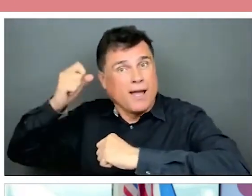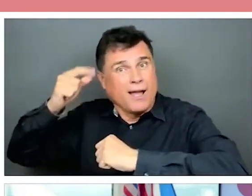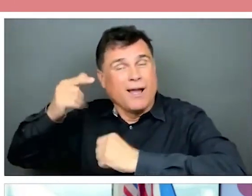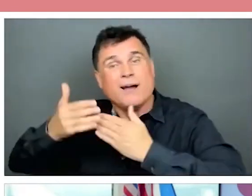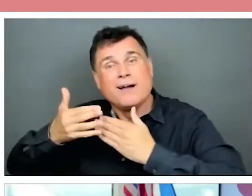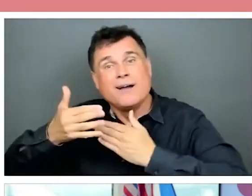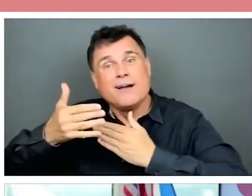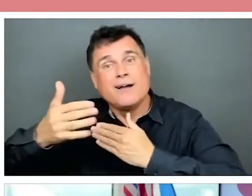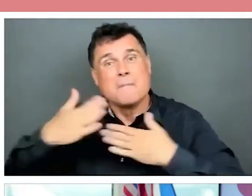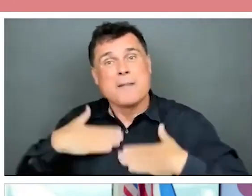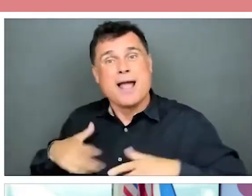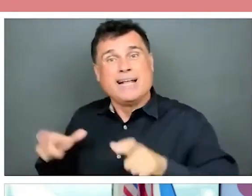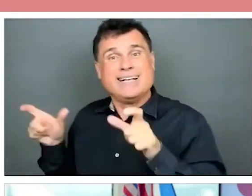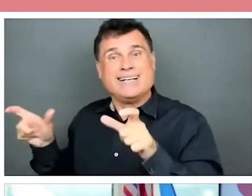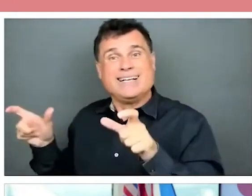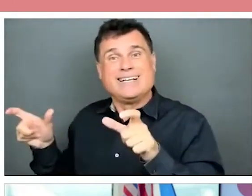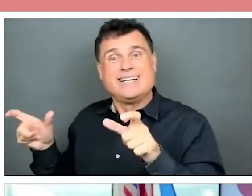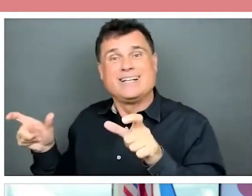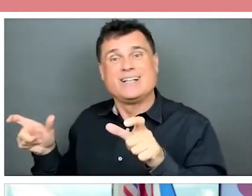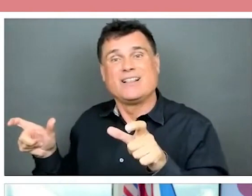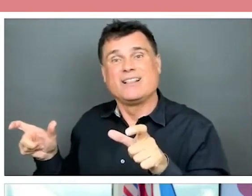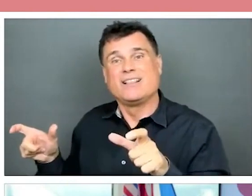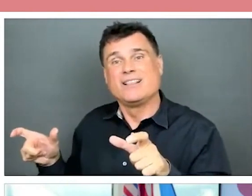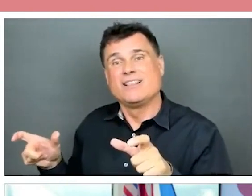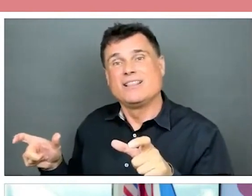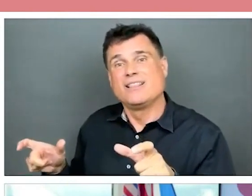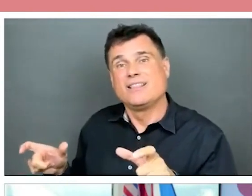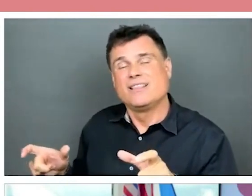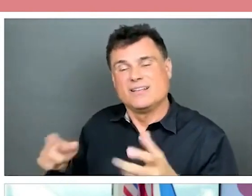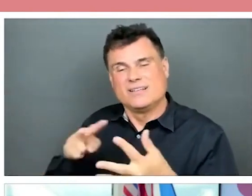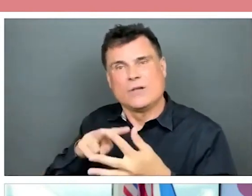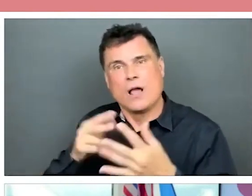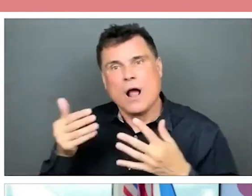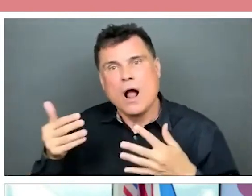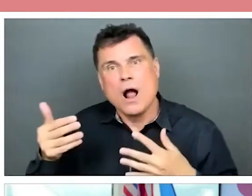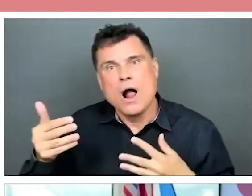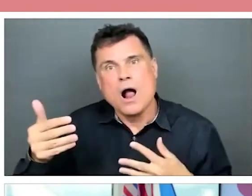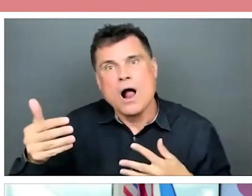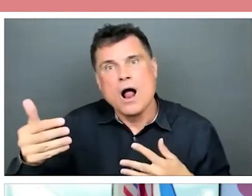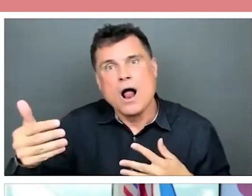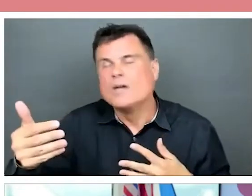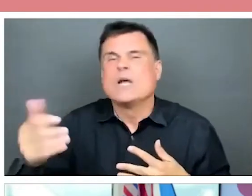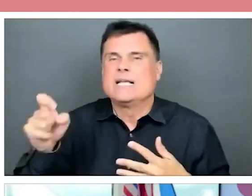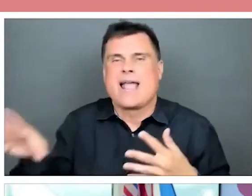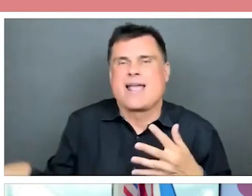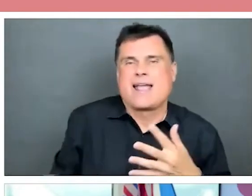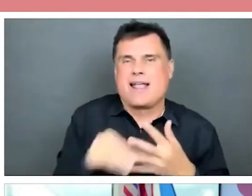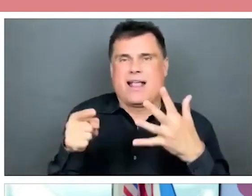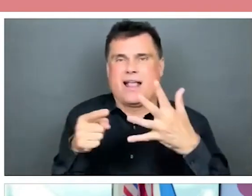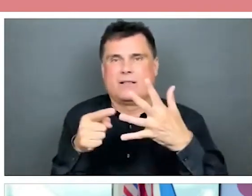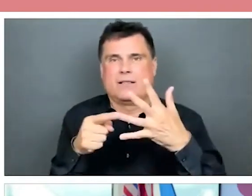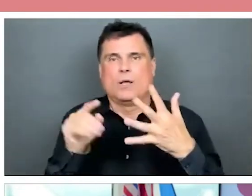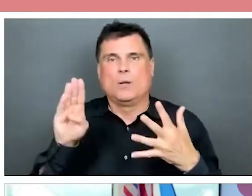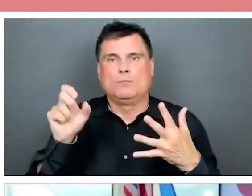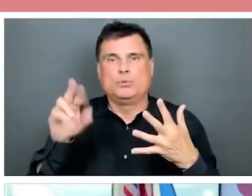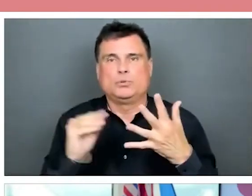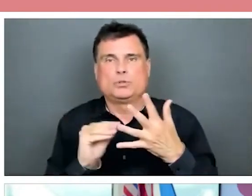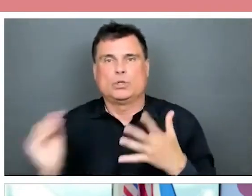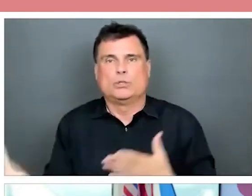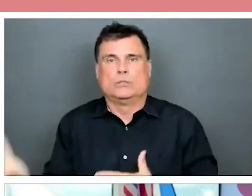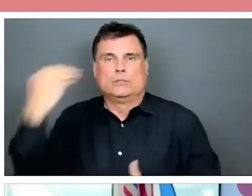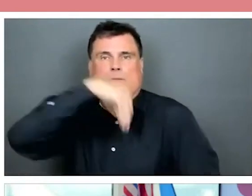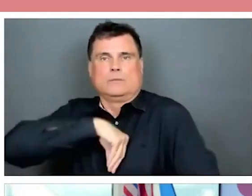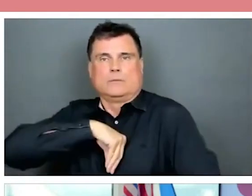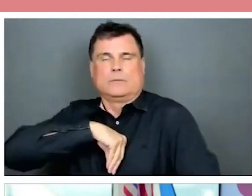those doses, and they need to get that first booster. And we're ready for them at any time. And I just want to mention